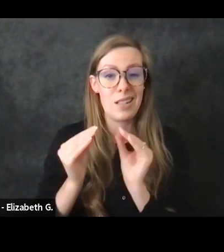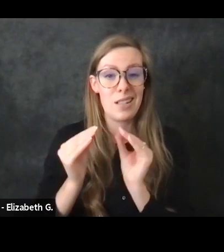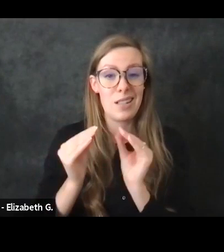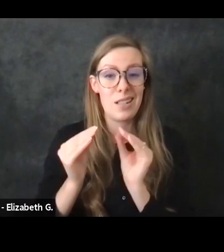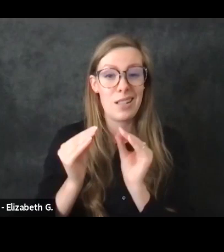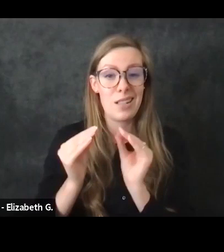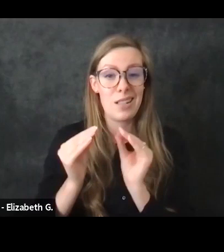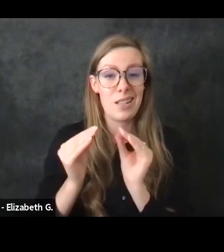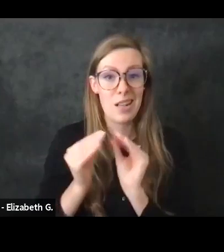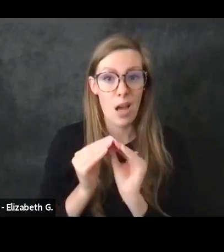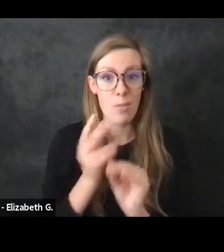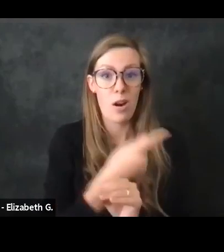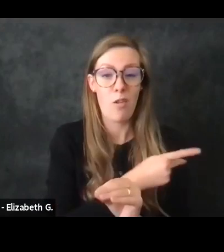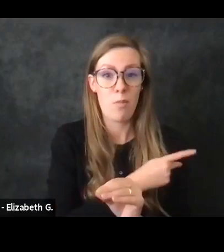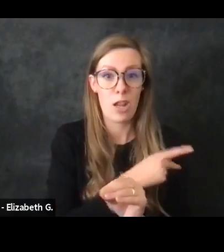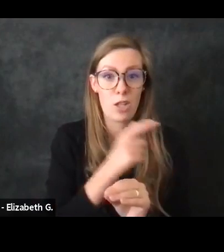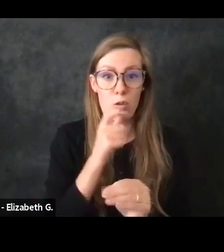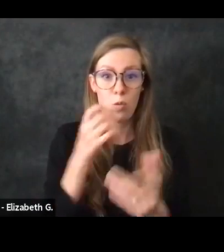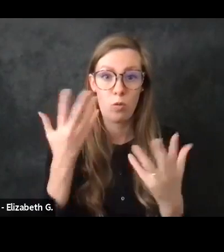COVID.